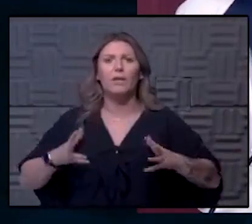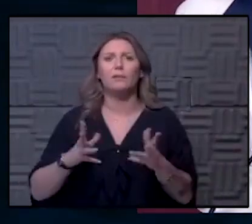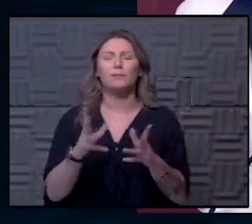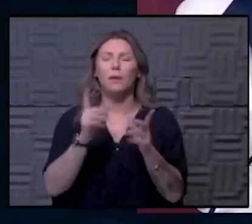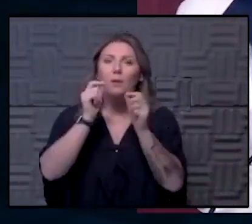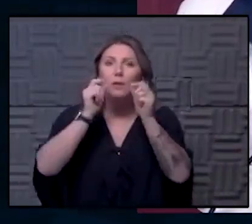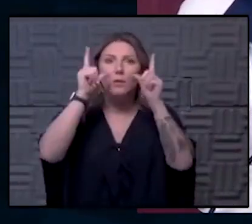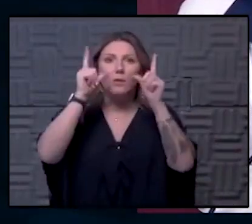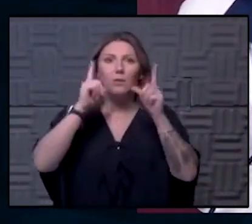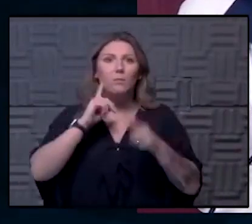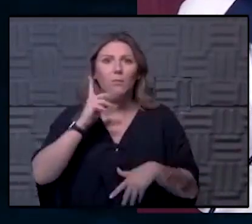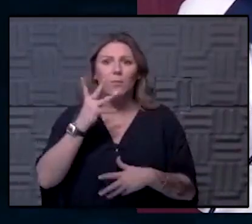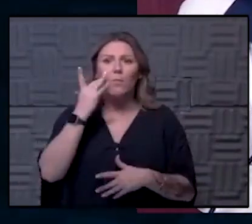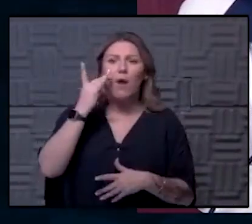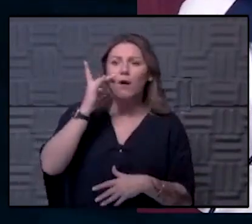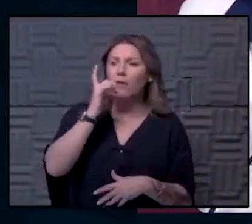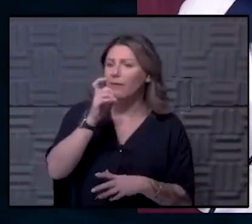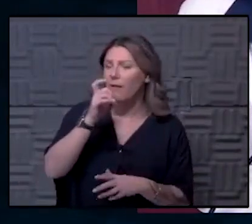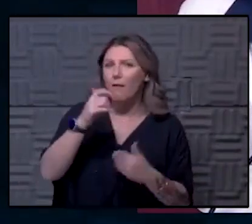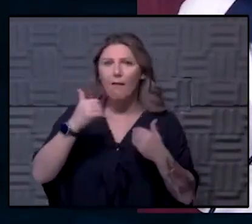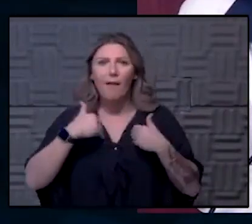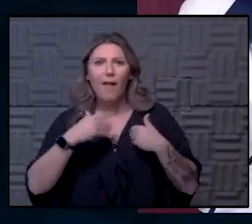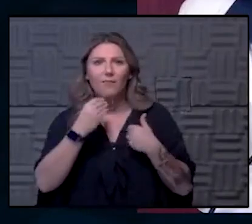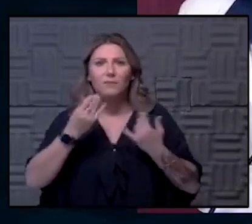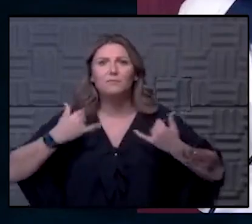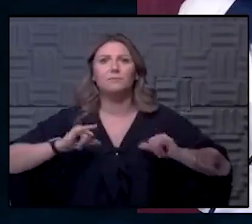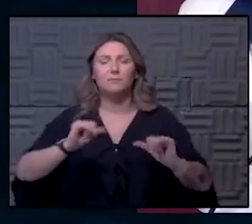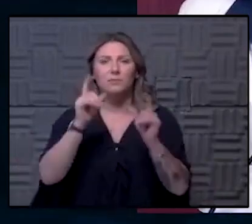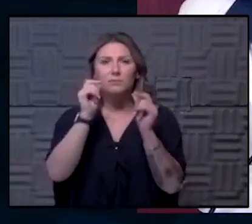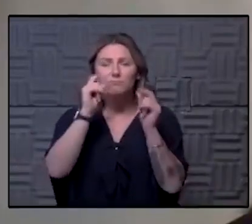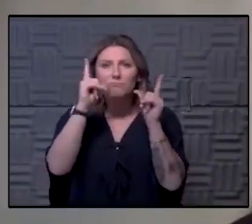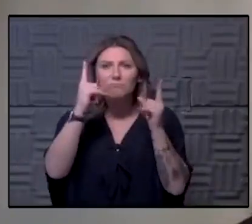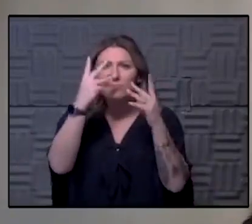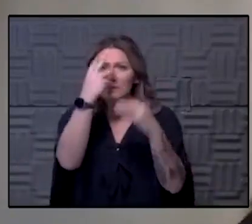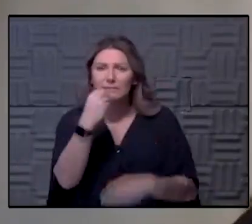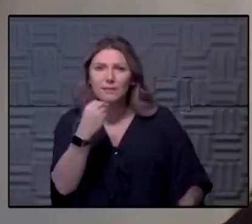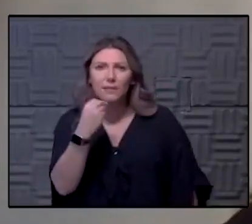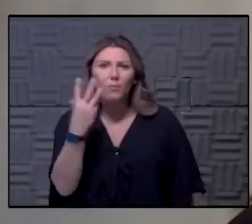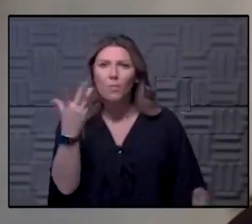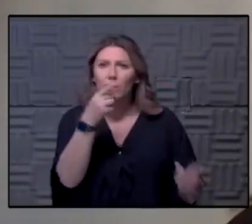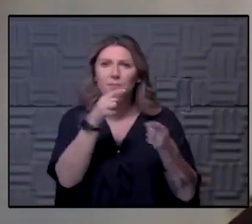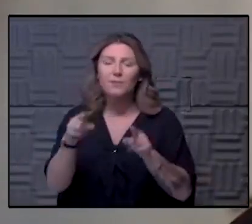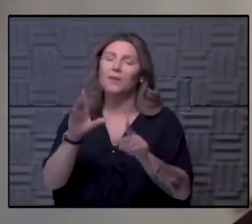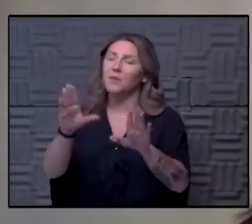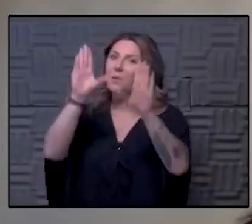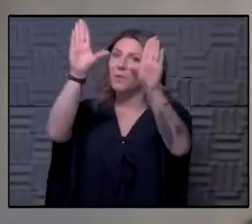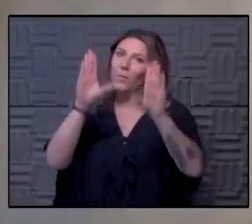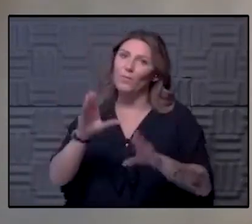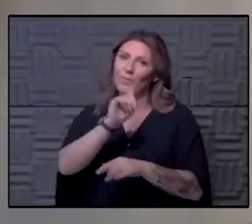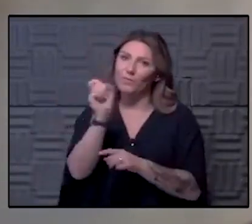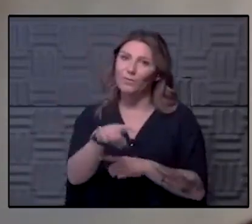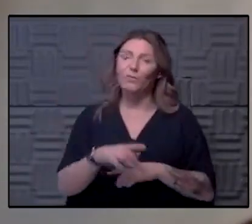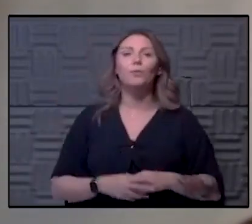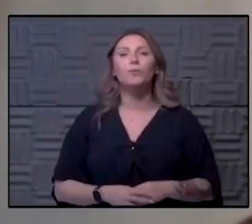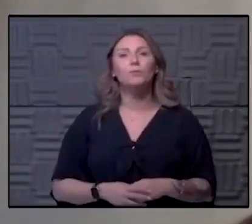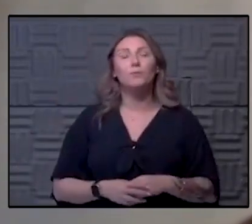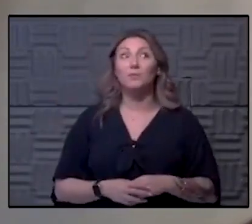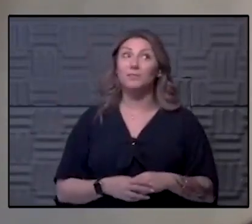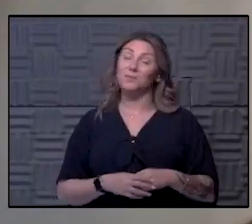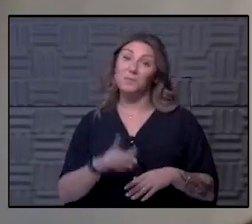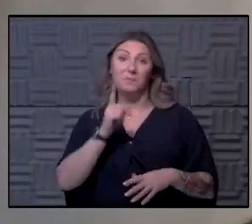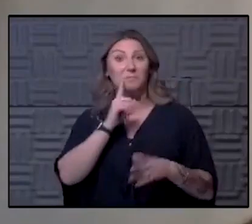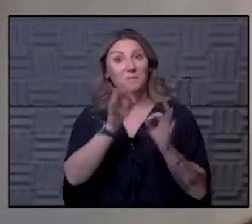can't I have grief and anxiety and still sleep? What's going on there? That's a fantastic question. $1 million